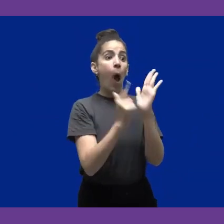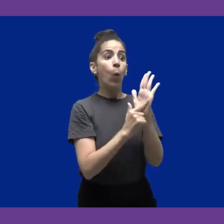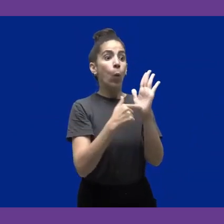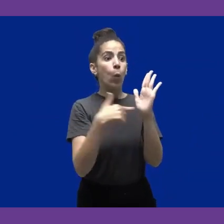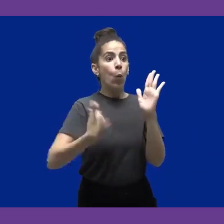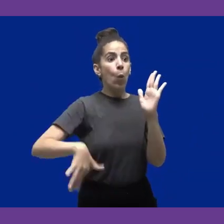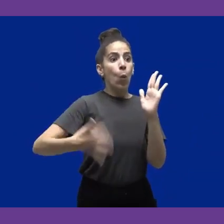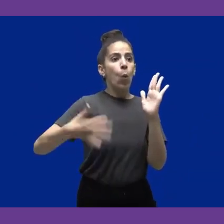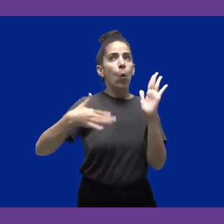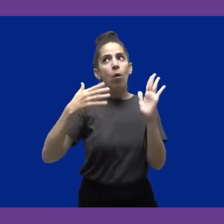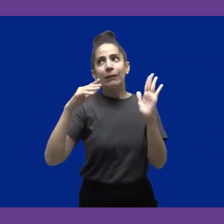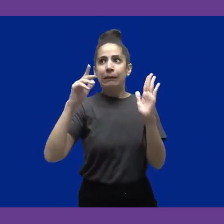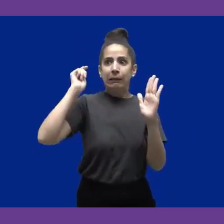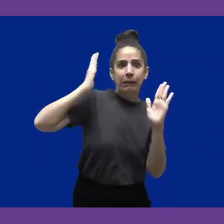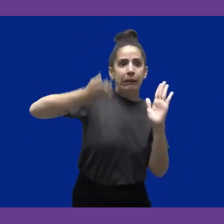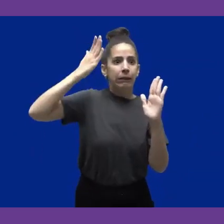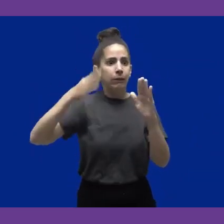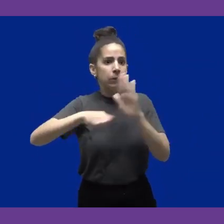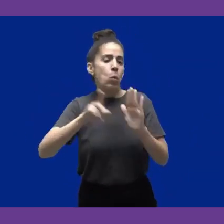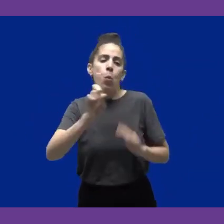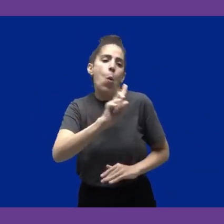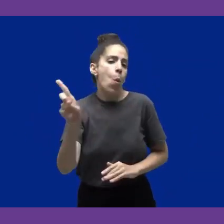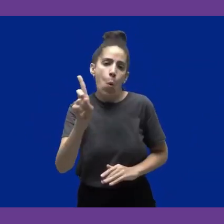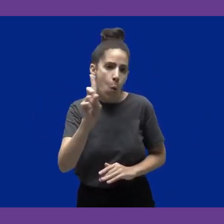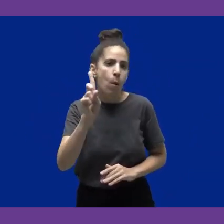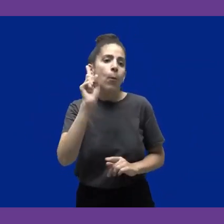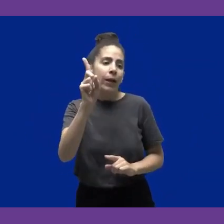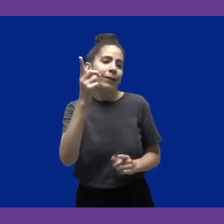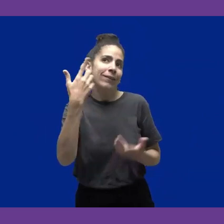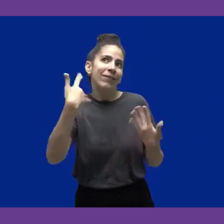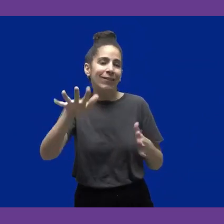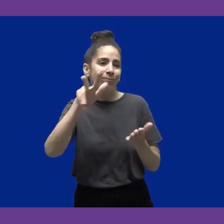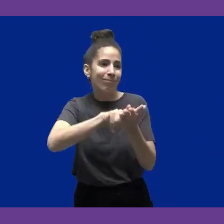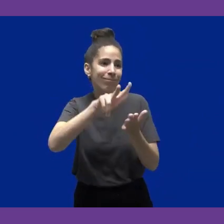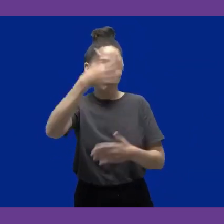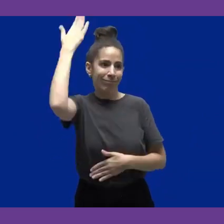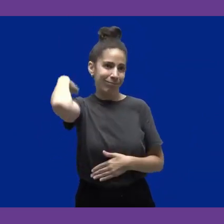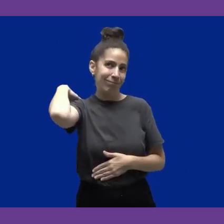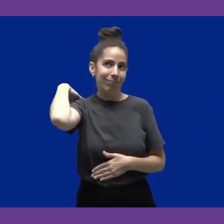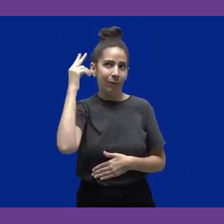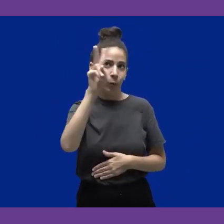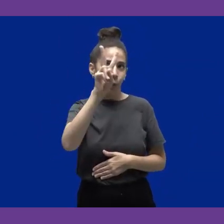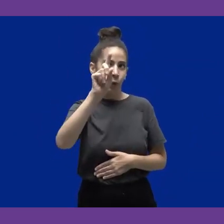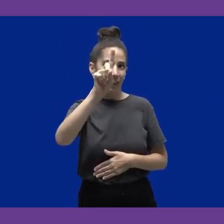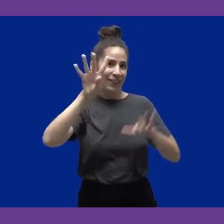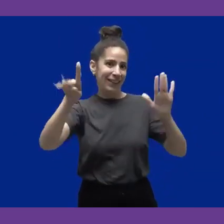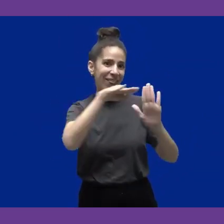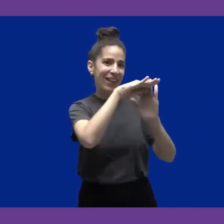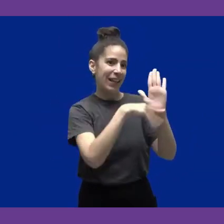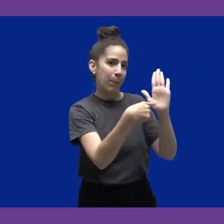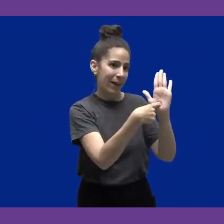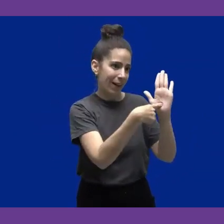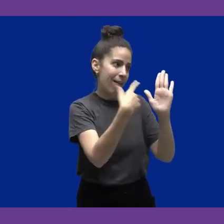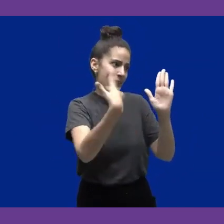force transposition by member states in 2022. We are 2025. There is enough time to get familiar with it and to